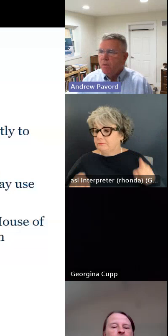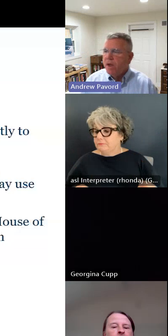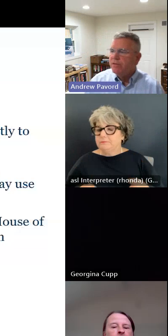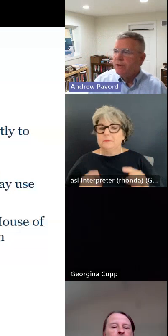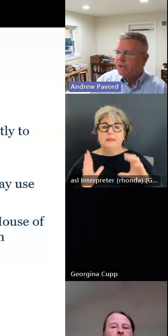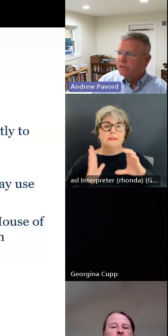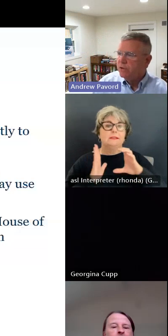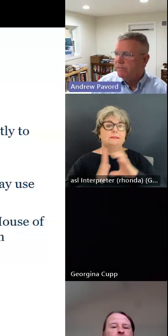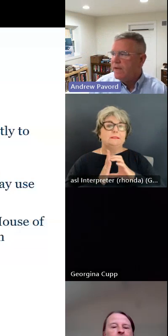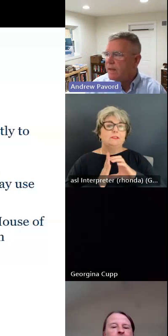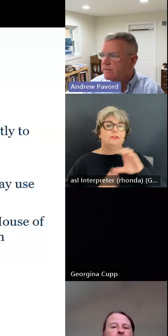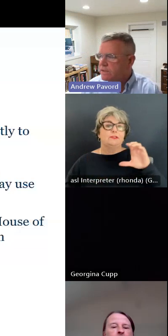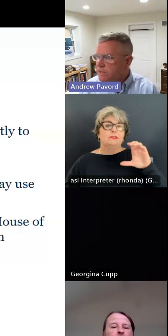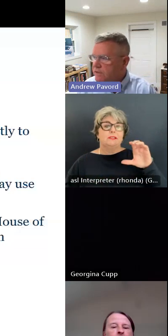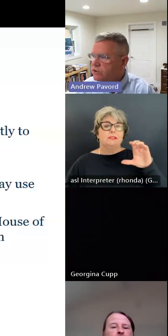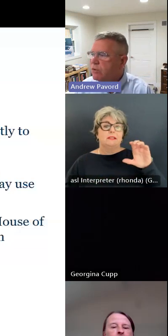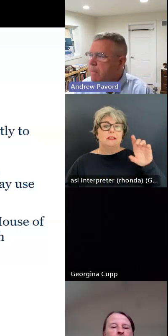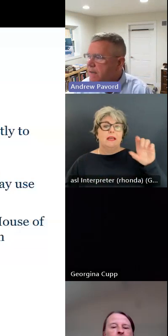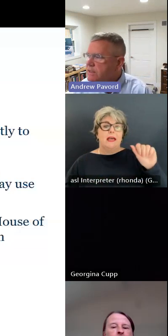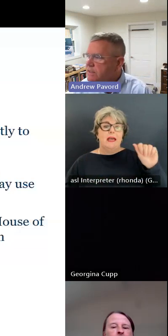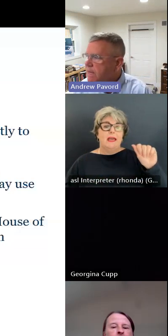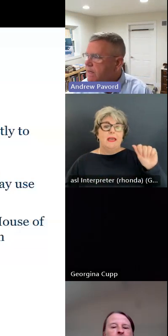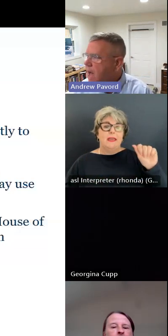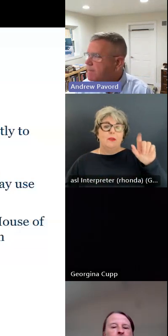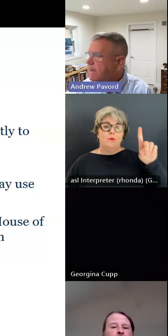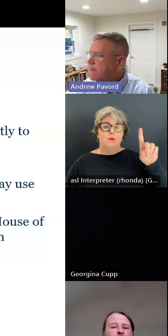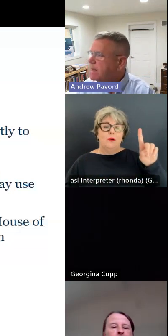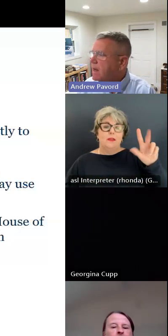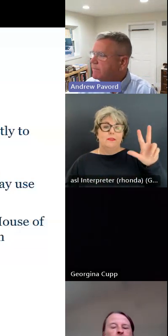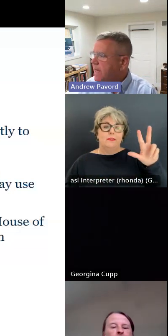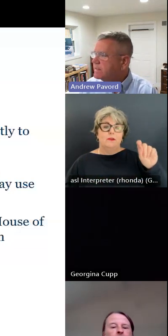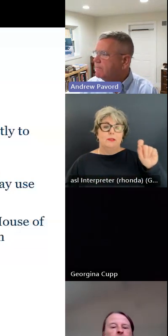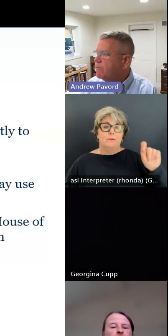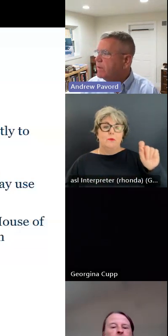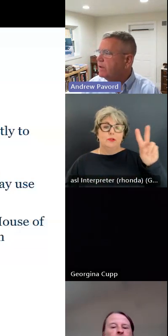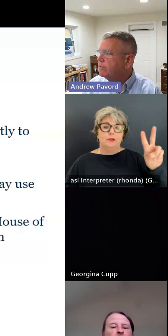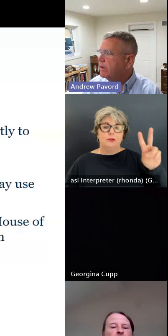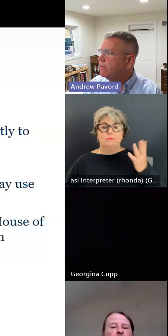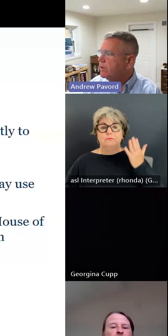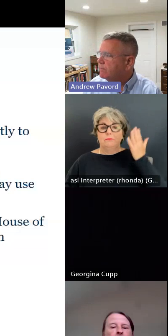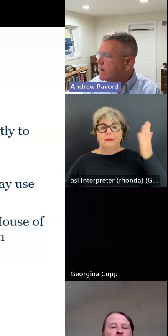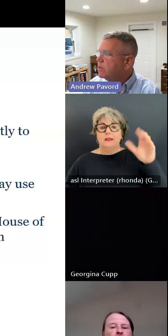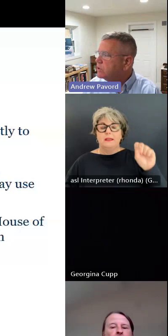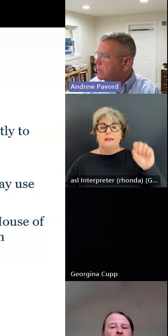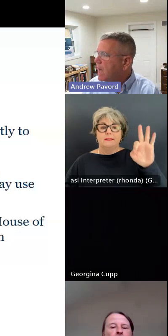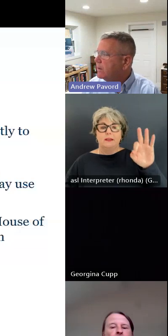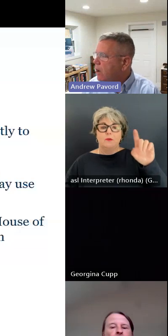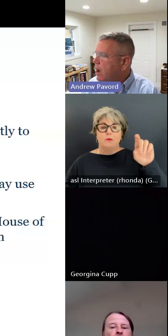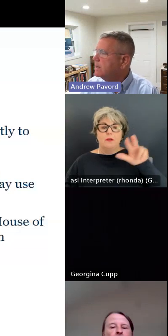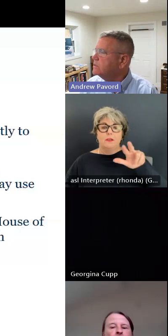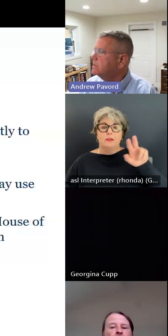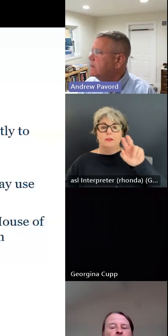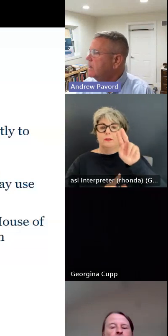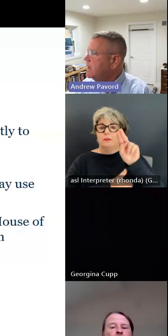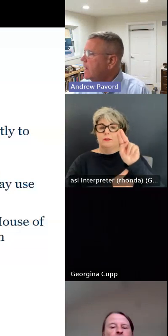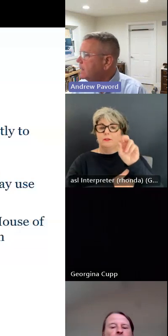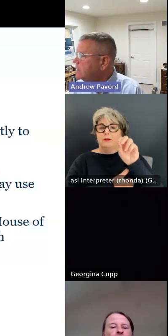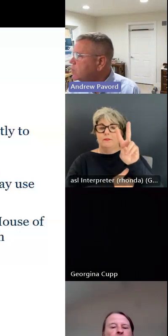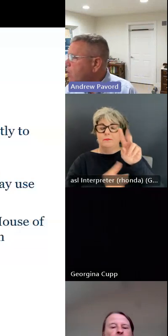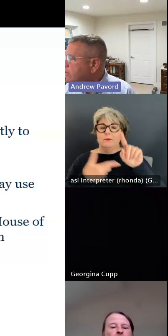Section 8-132 of A11 states you must submit a copy of the SF-133 for November, July, and